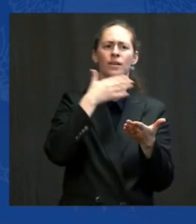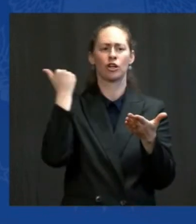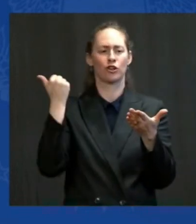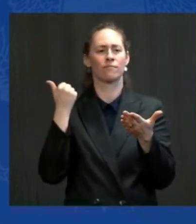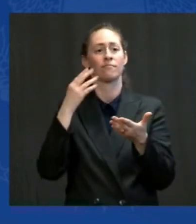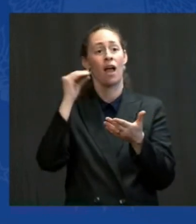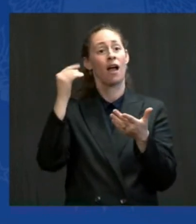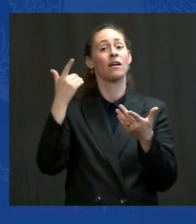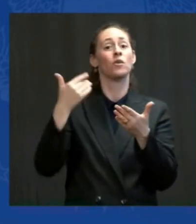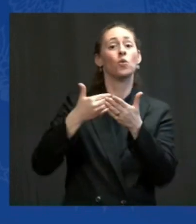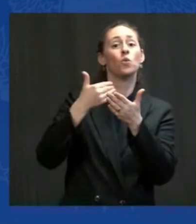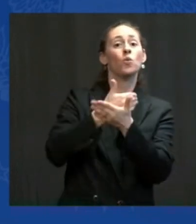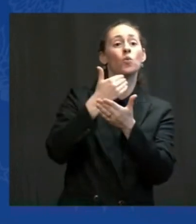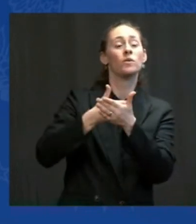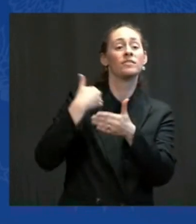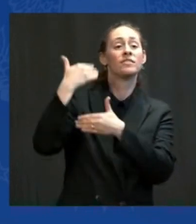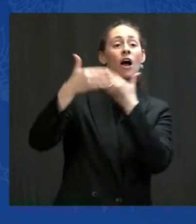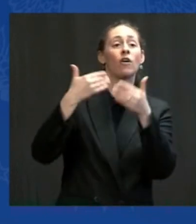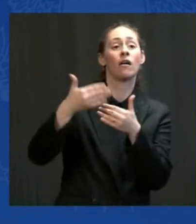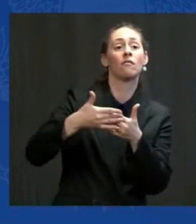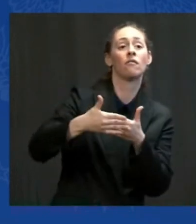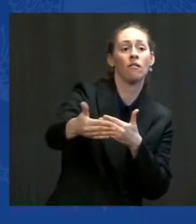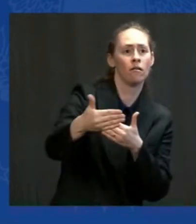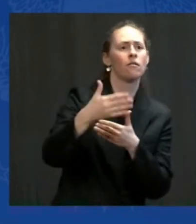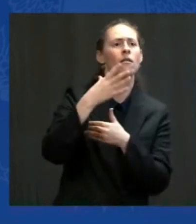climate conservation and resilience